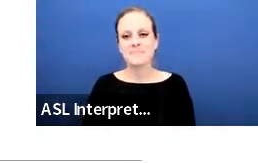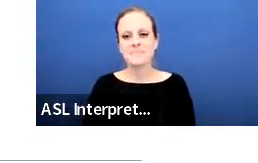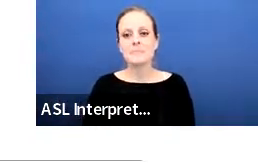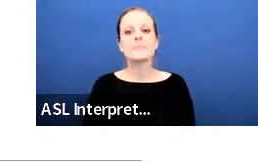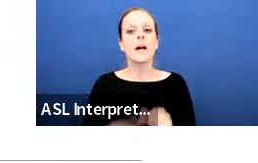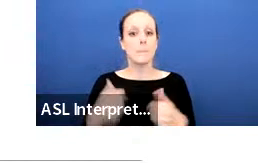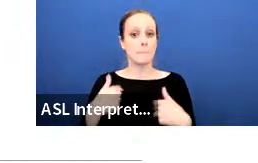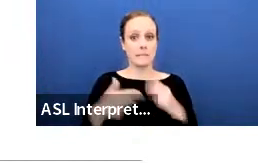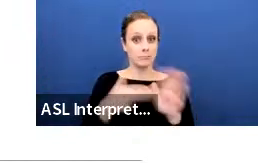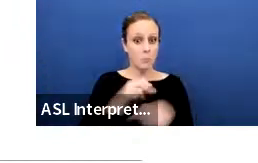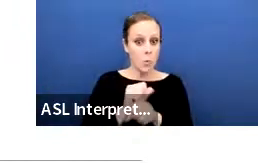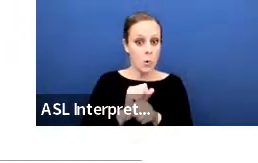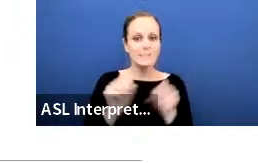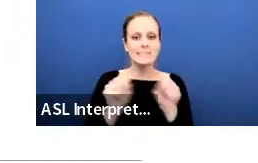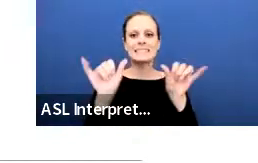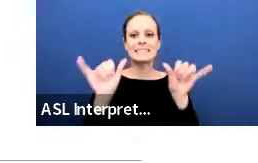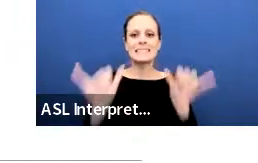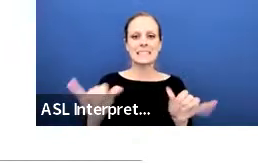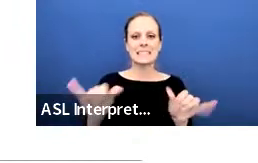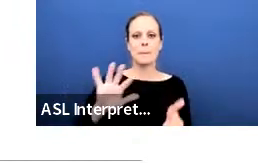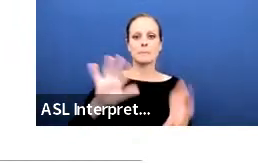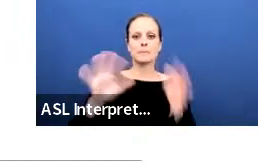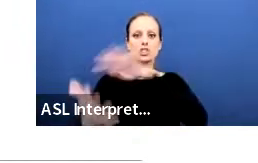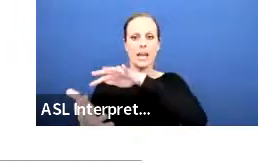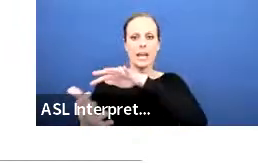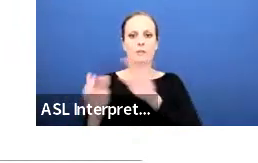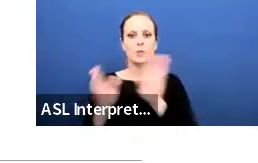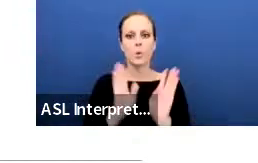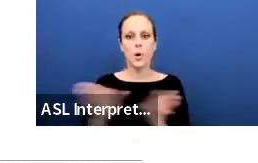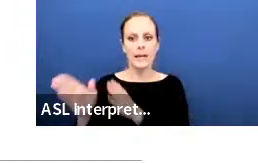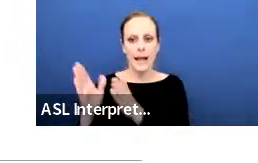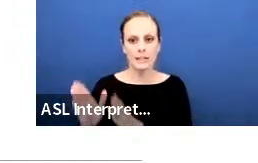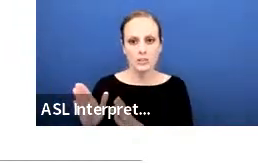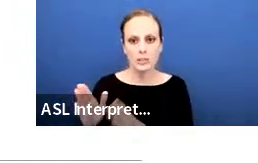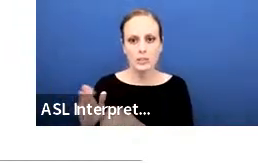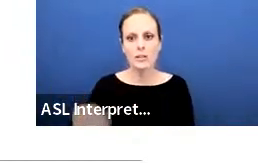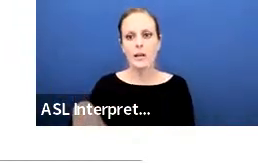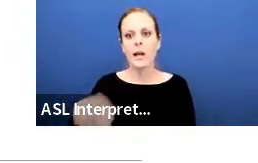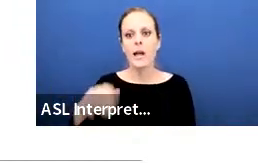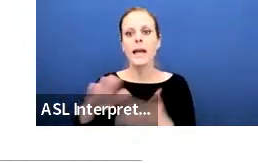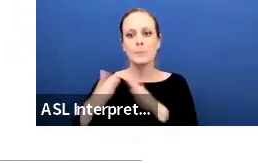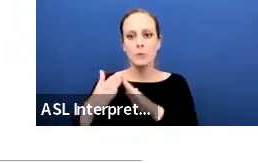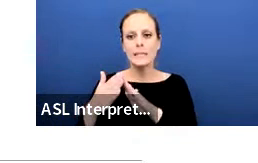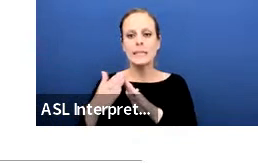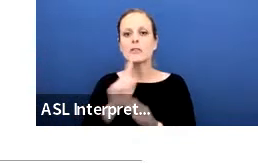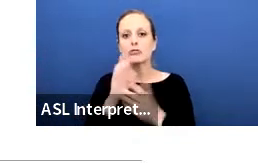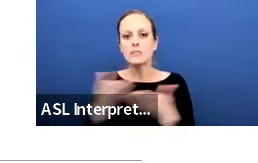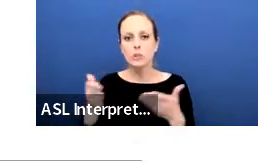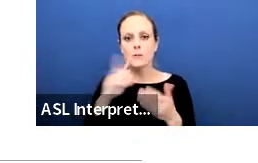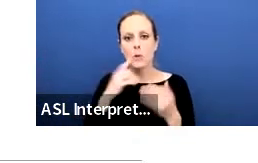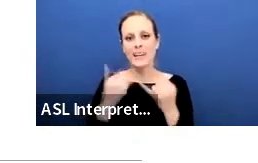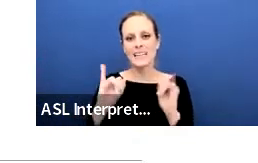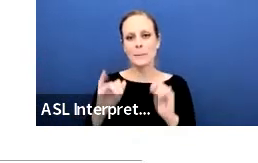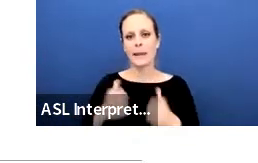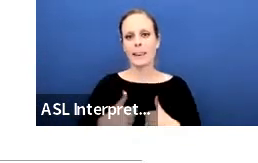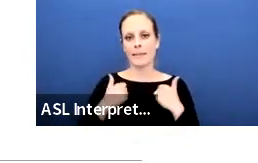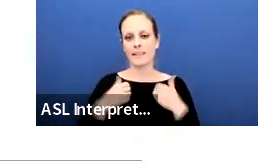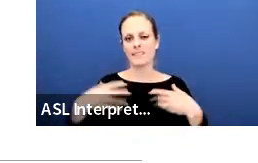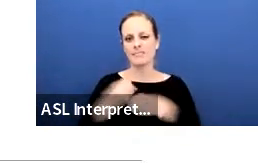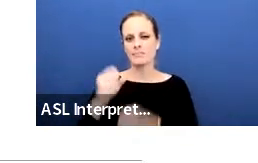systems change organizer at CREL, Community Resources for Independent Living in